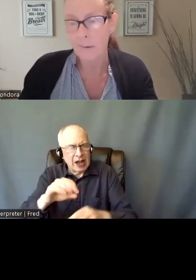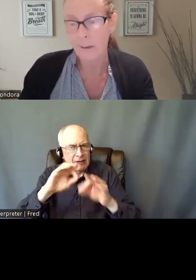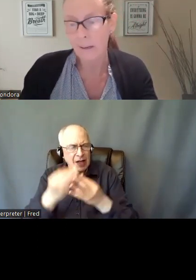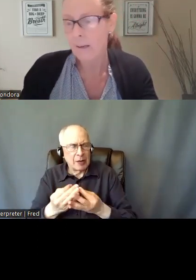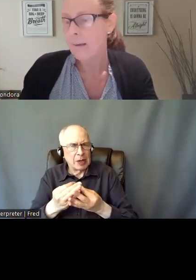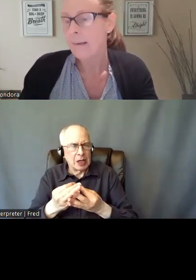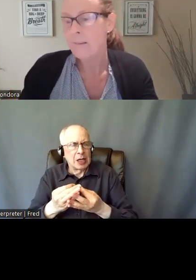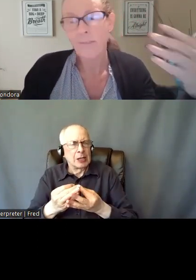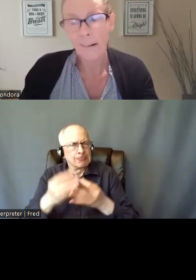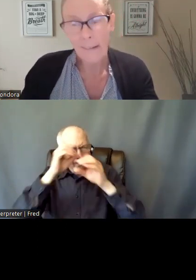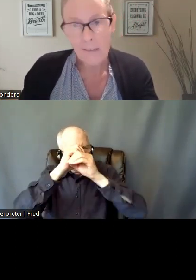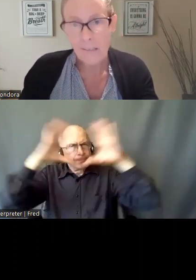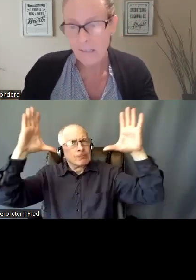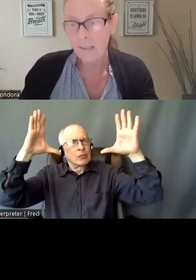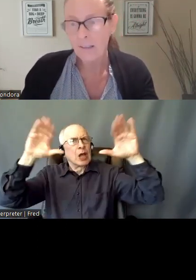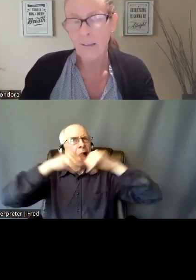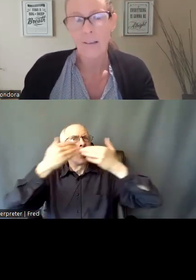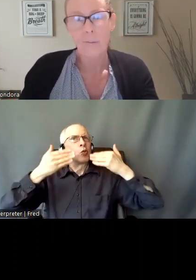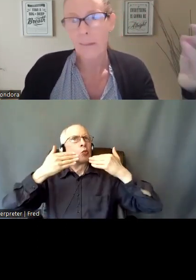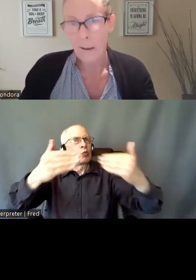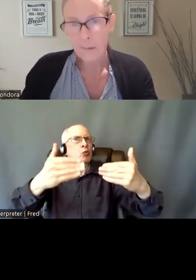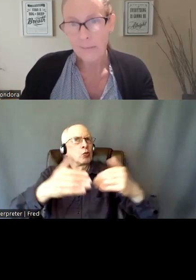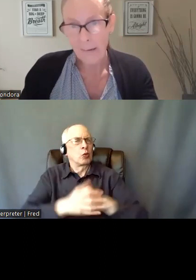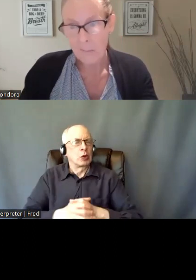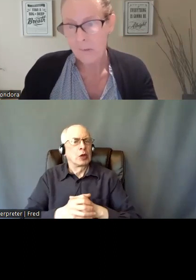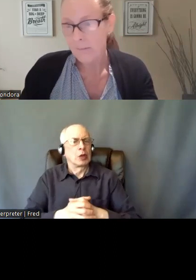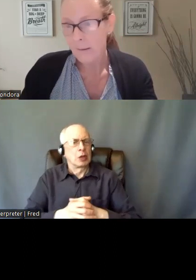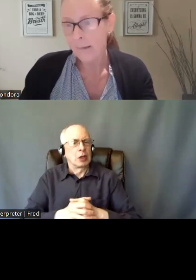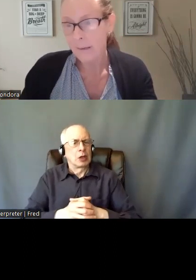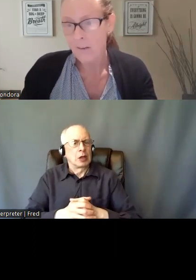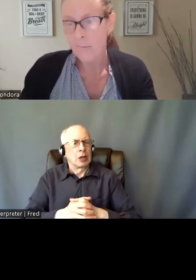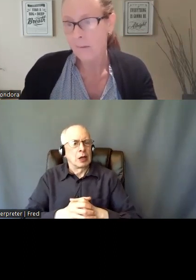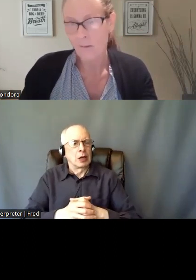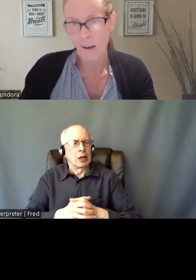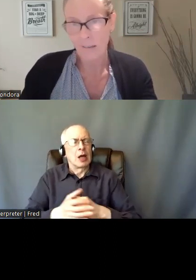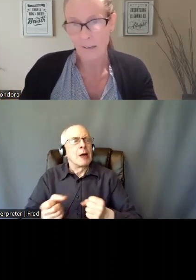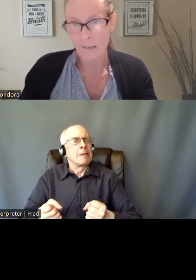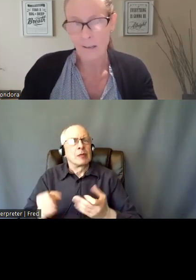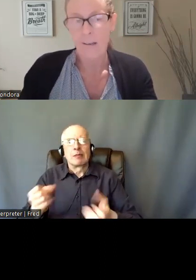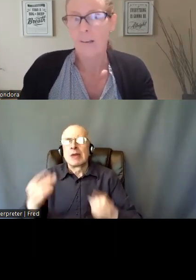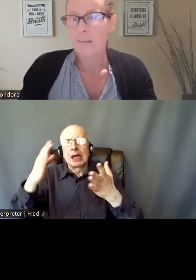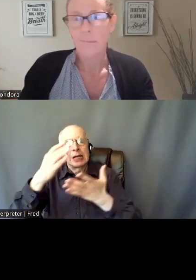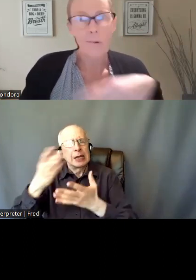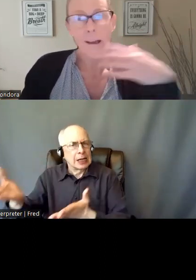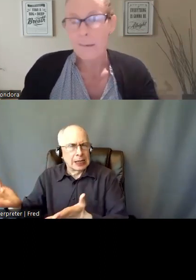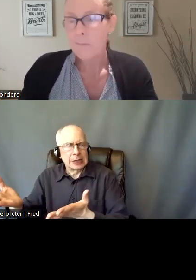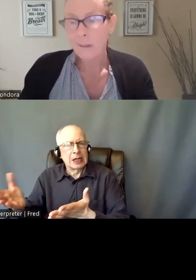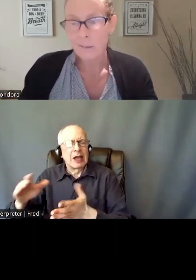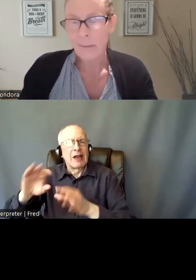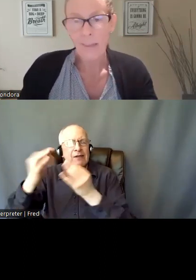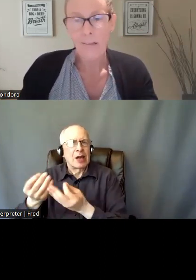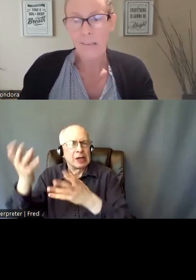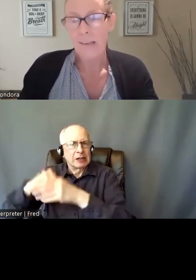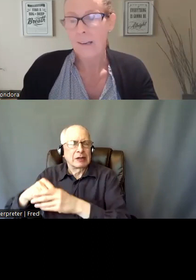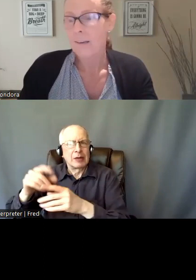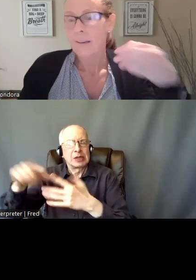the community. It's very consistent with a number of items in the family engagement checklist. Some of those items